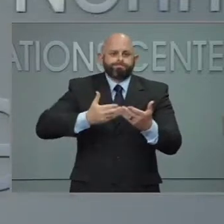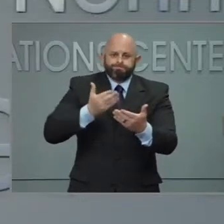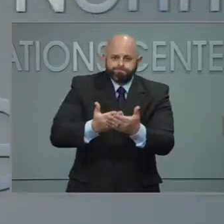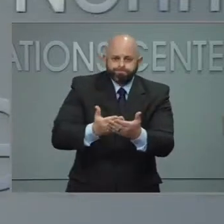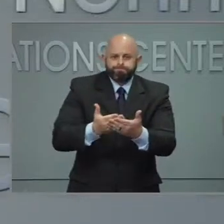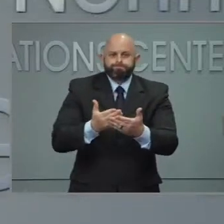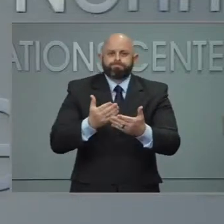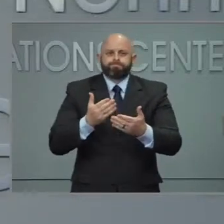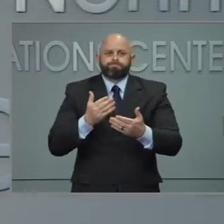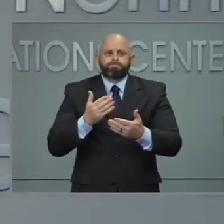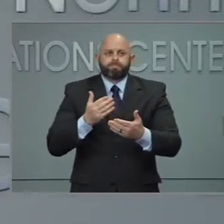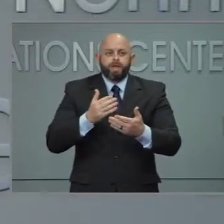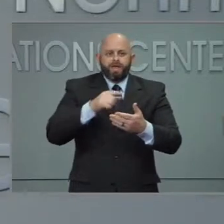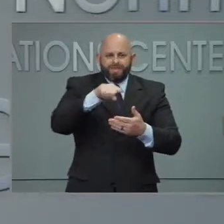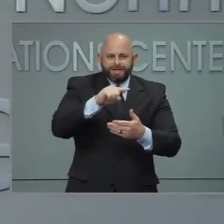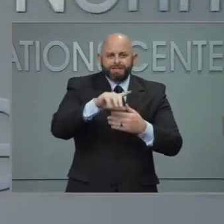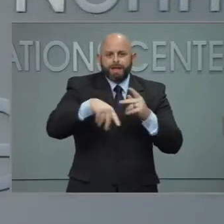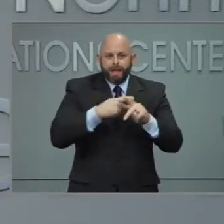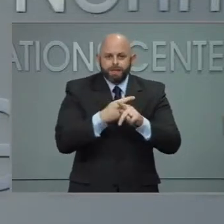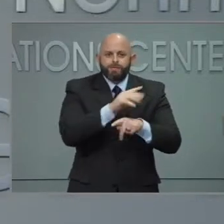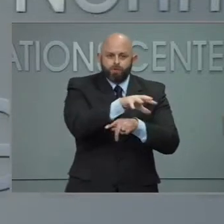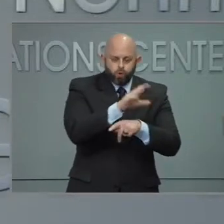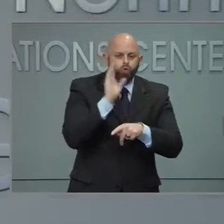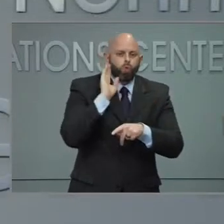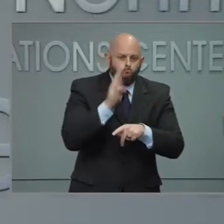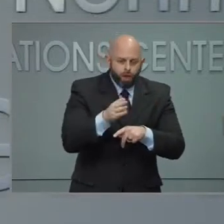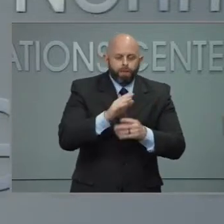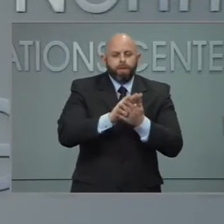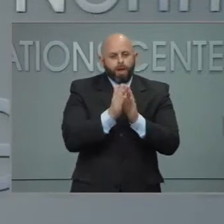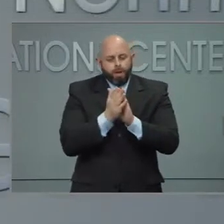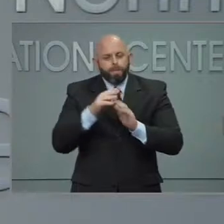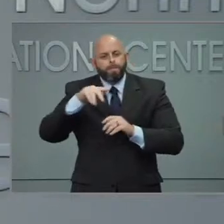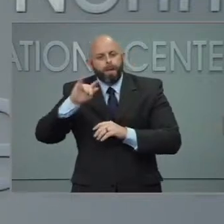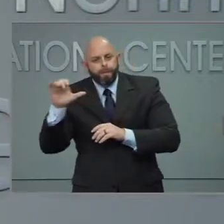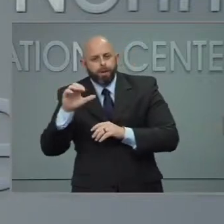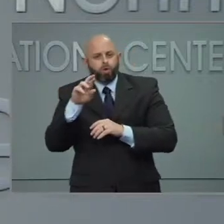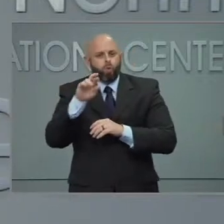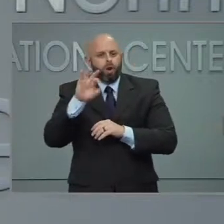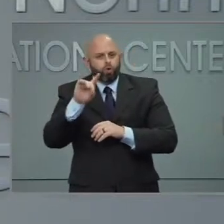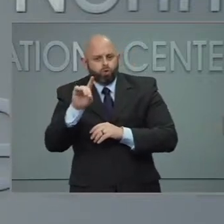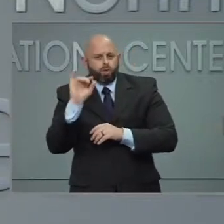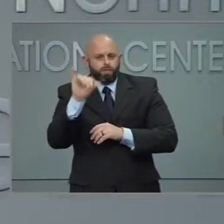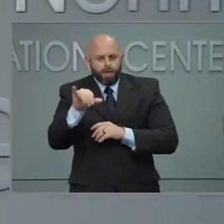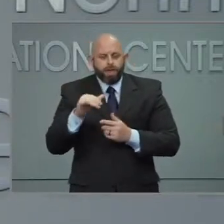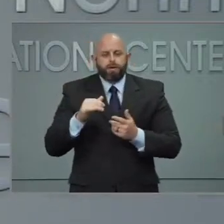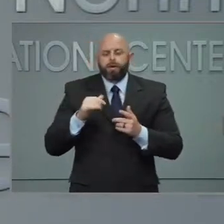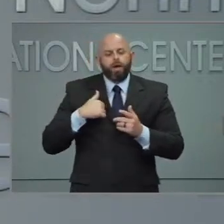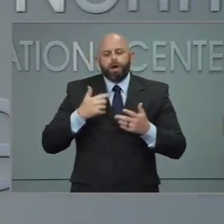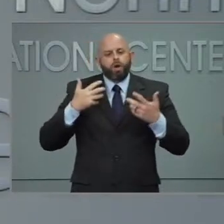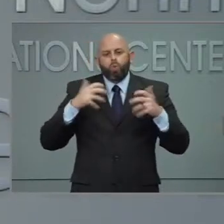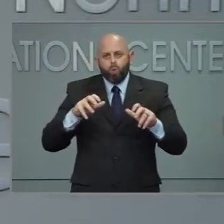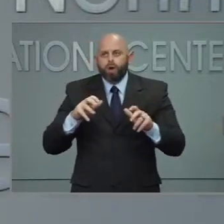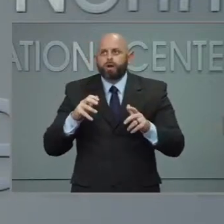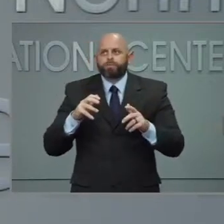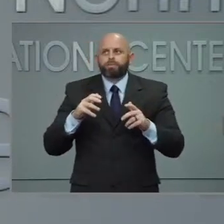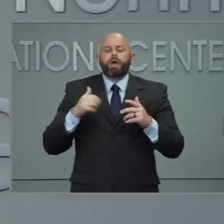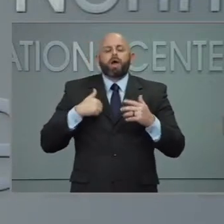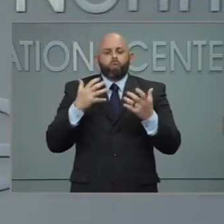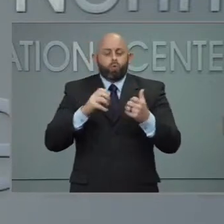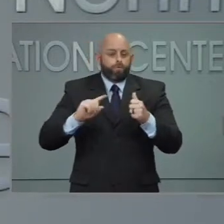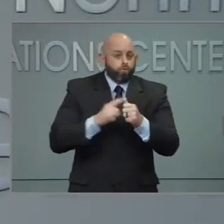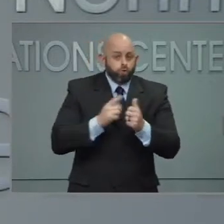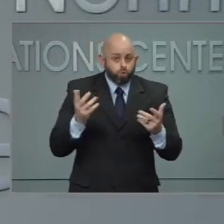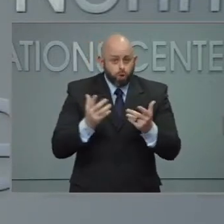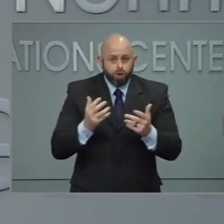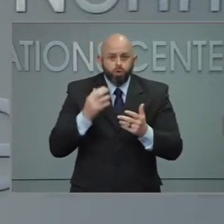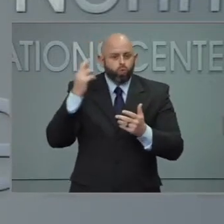public record, and that a court would have to come in and find reasons not to have them released to the public.